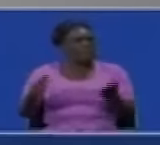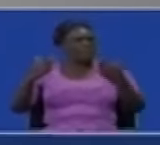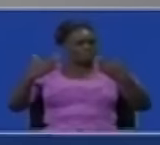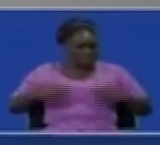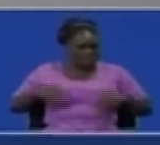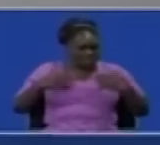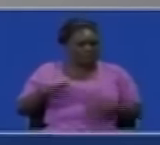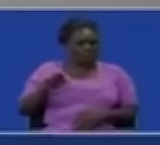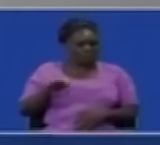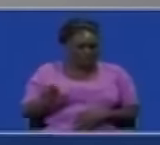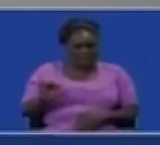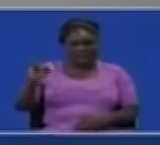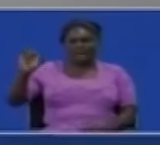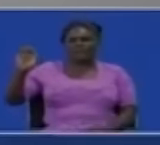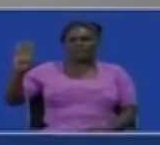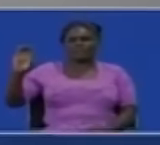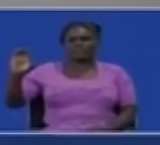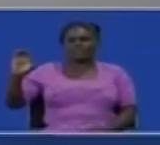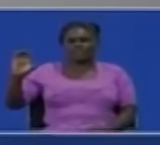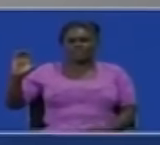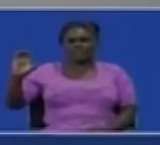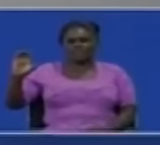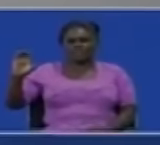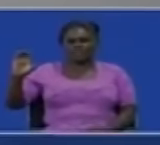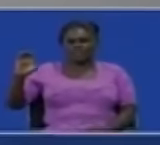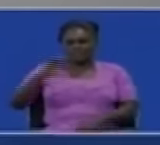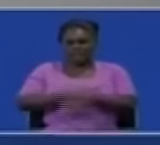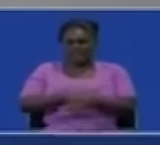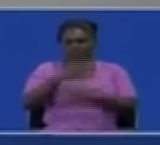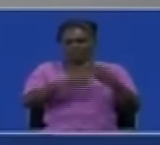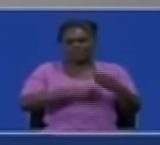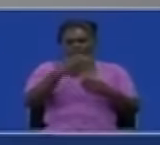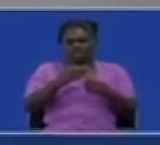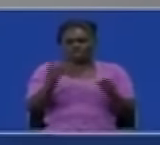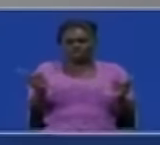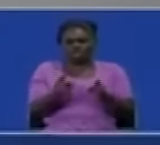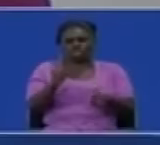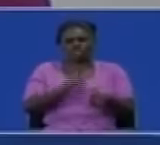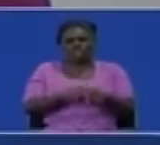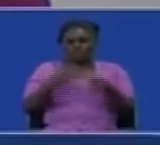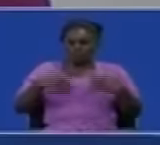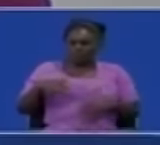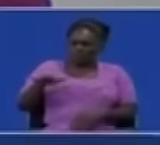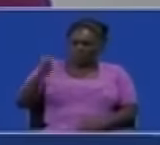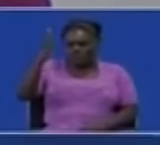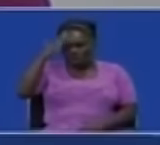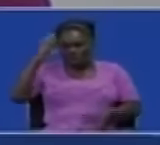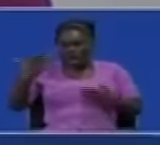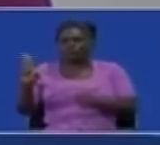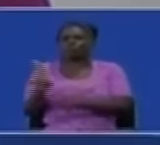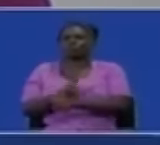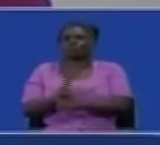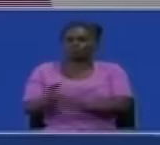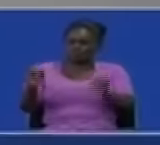do with the fact that IBC had procured these things very late. Uh-huh. The people who are on the ground didn't have the time to use